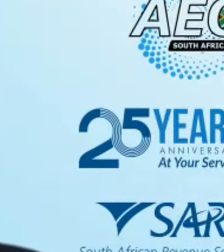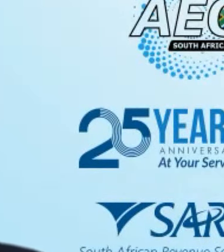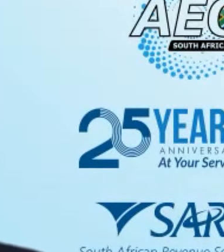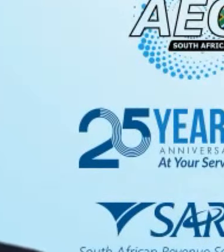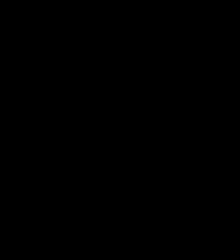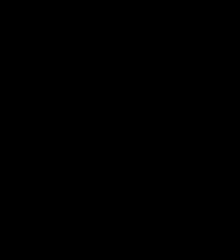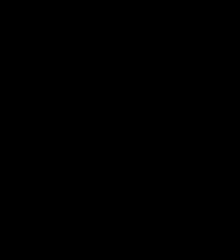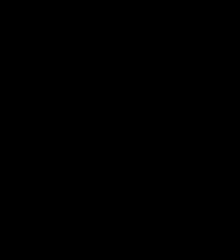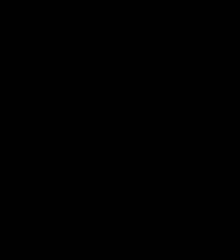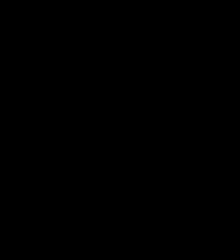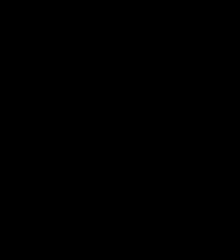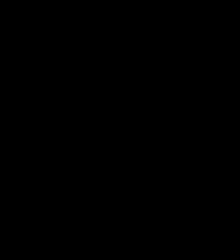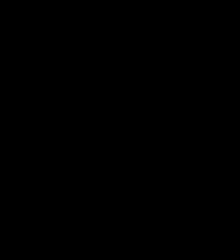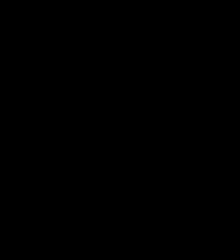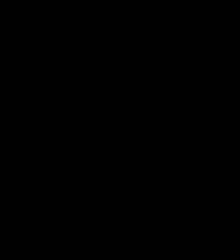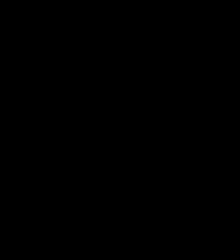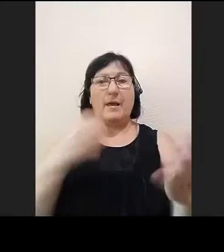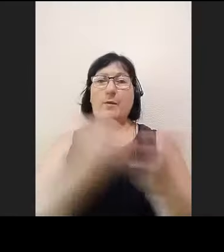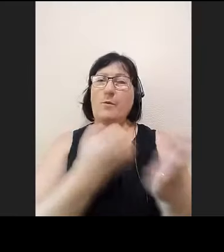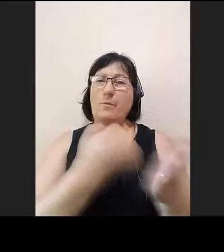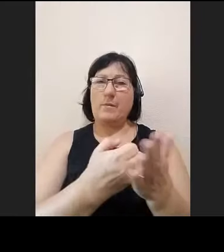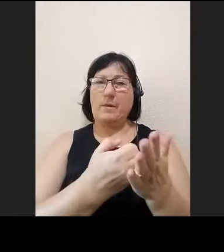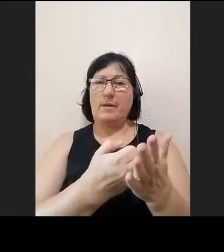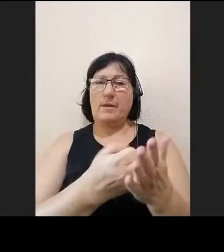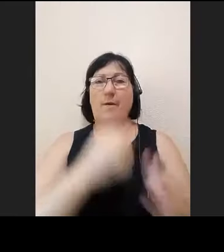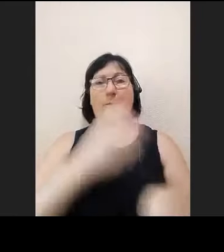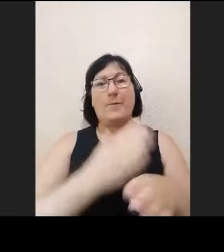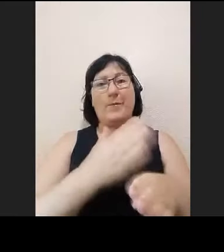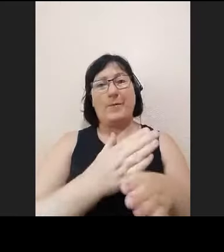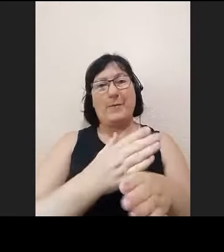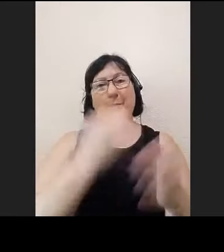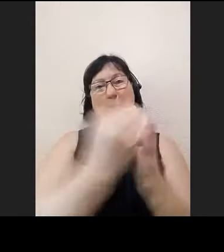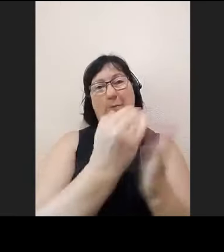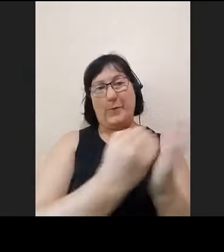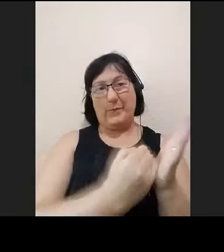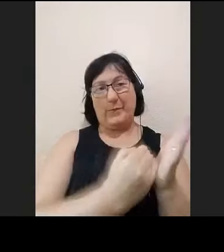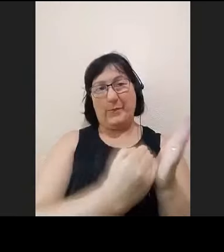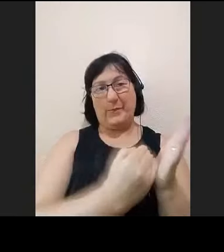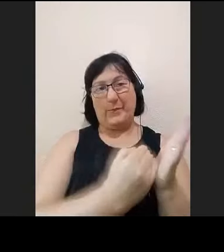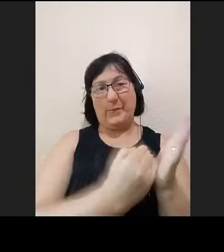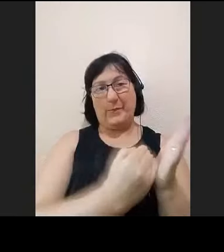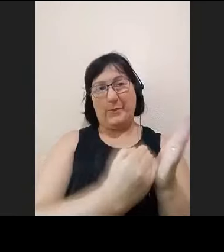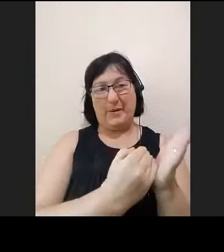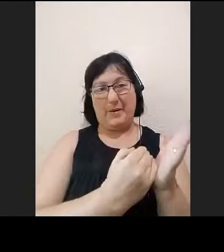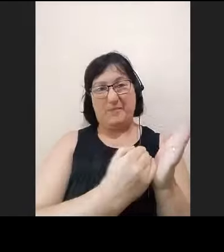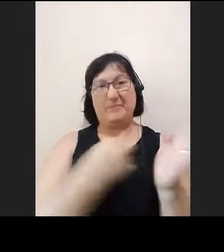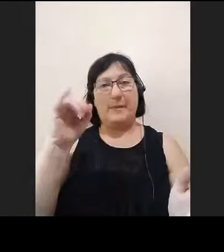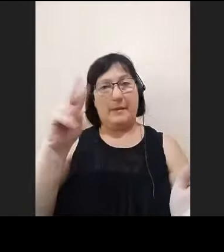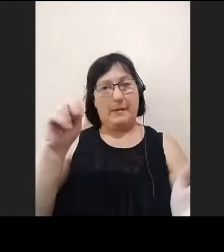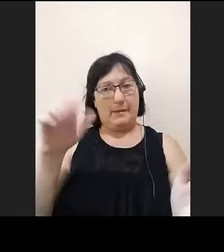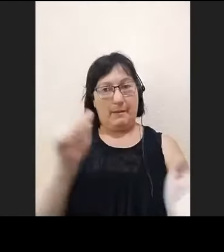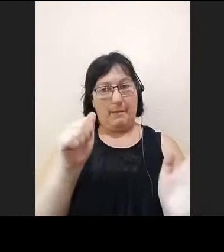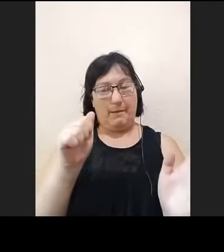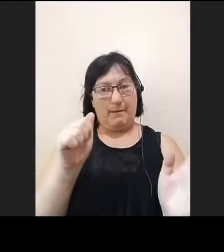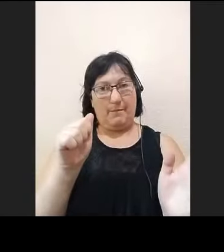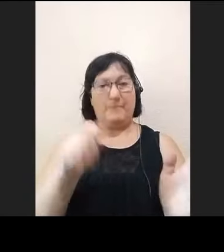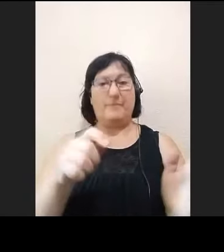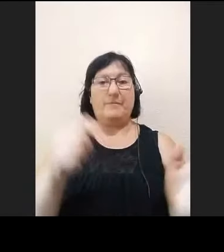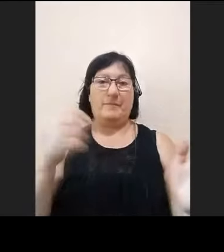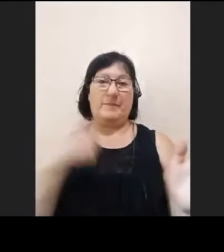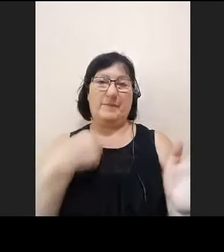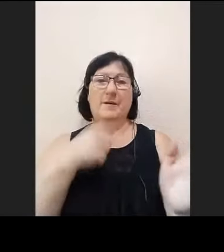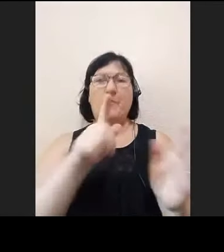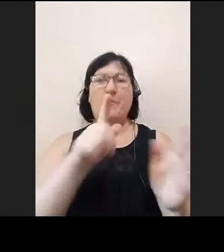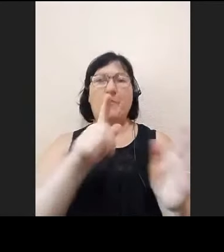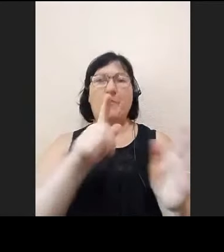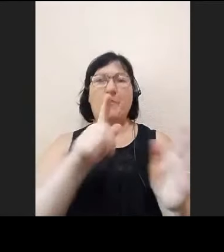at SARS. My name is Amina Kamali from the Accreditation and Licensing Division, which is